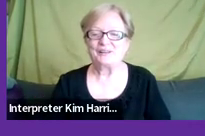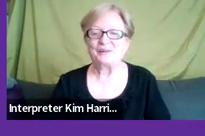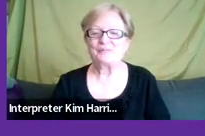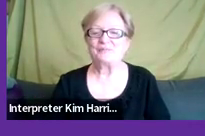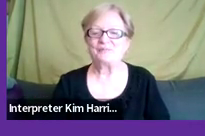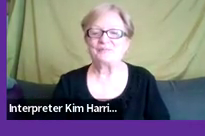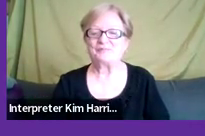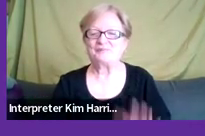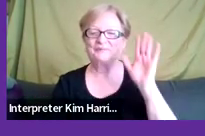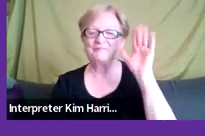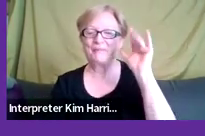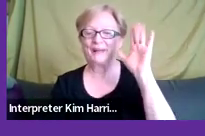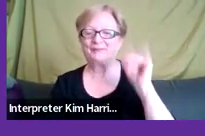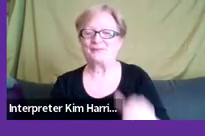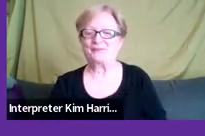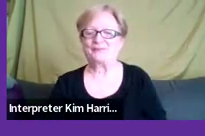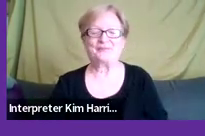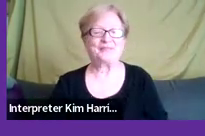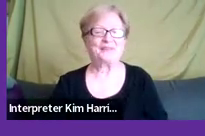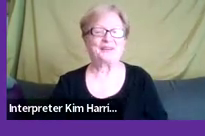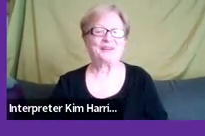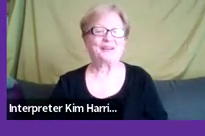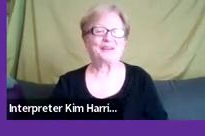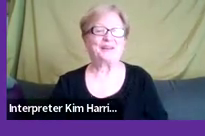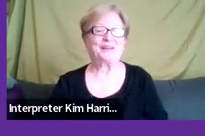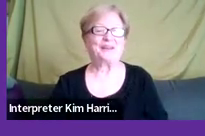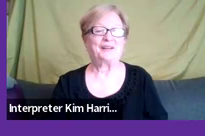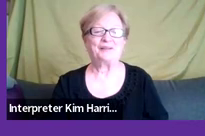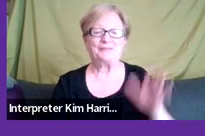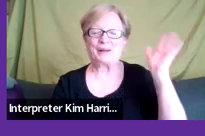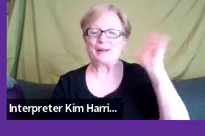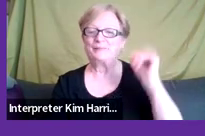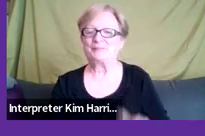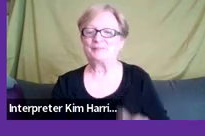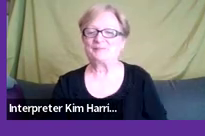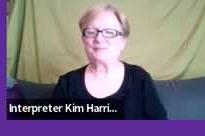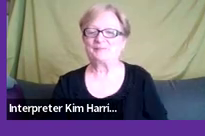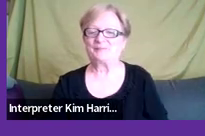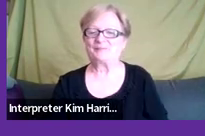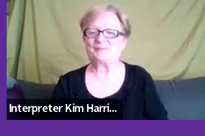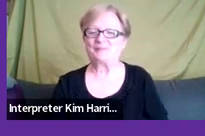Bye, everyone. Bye. Bye.